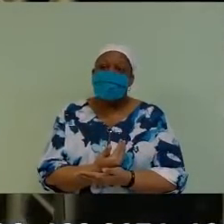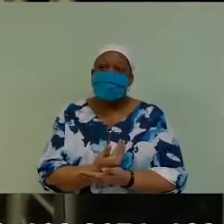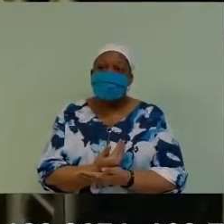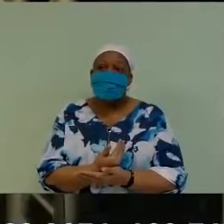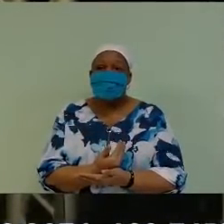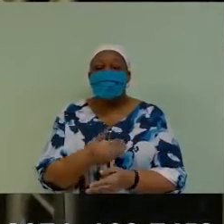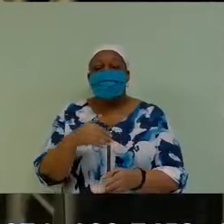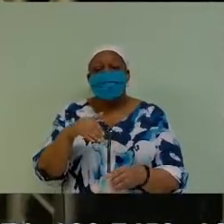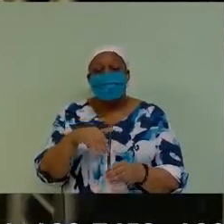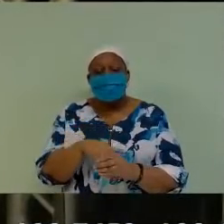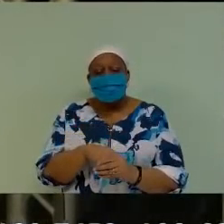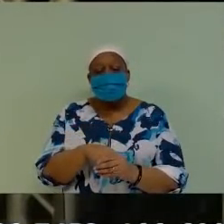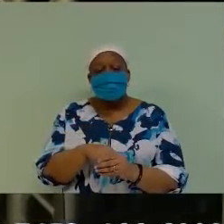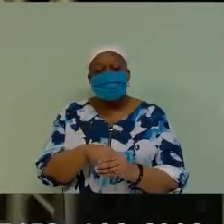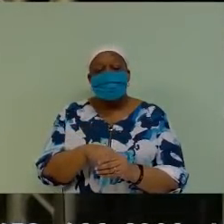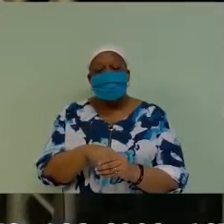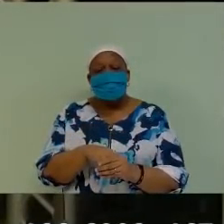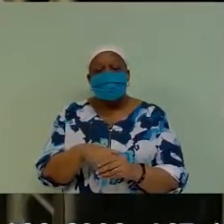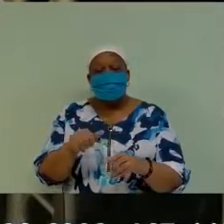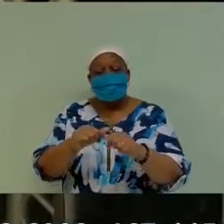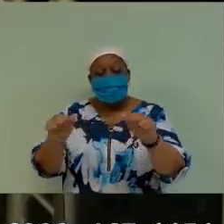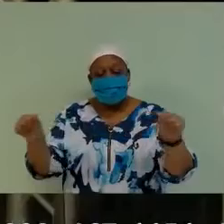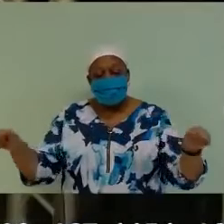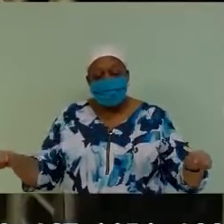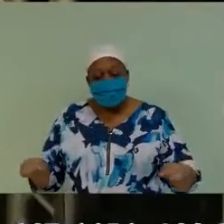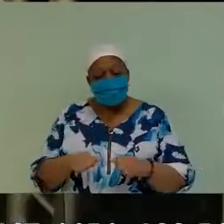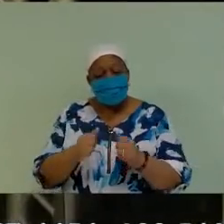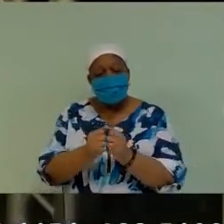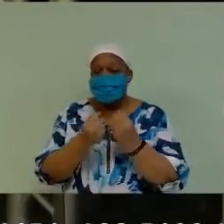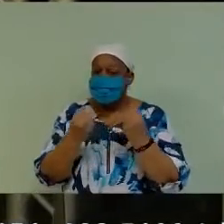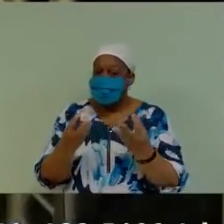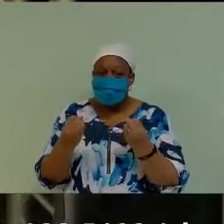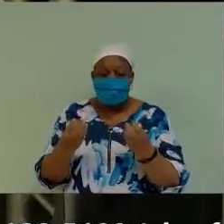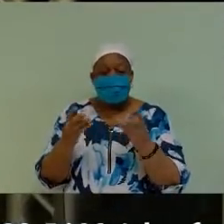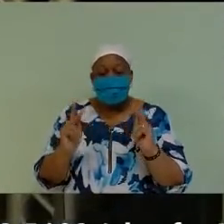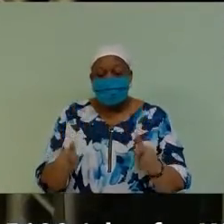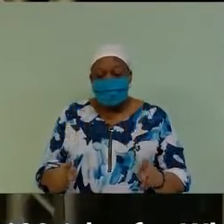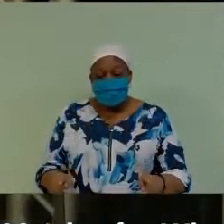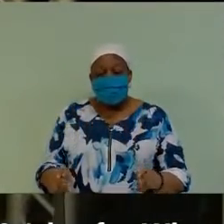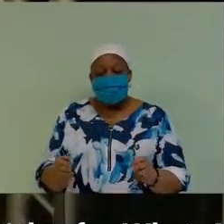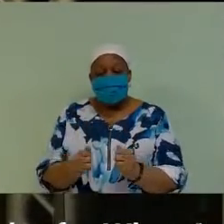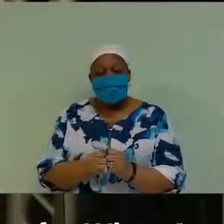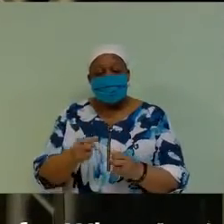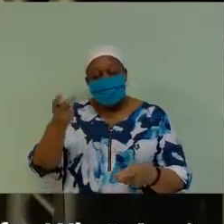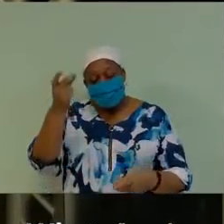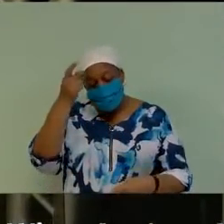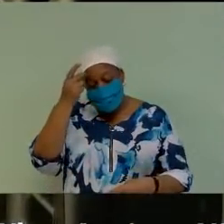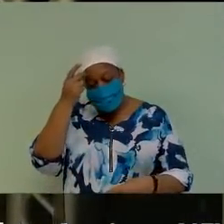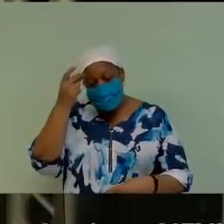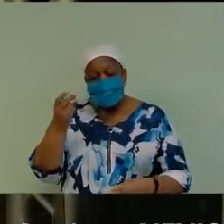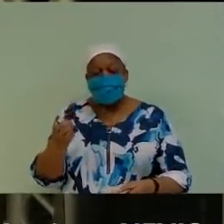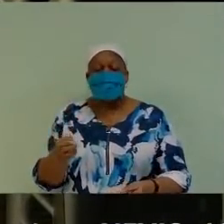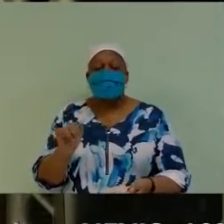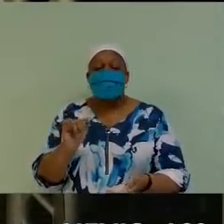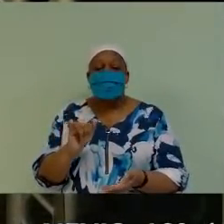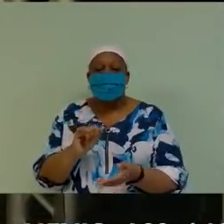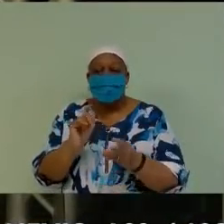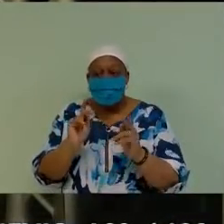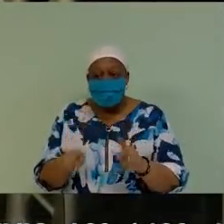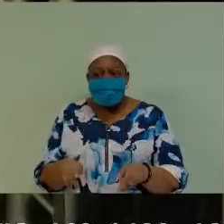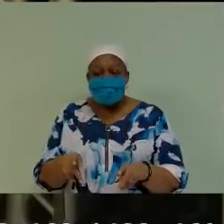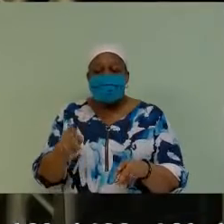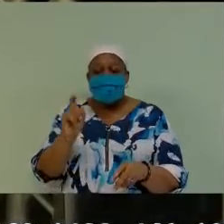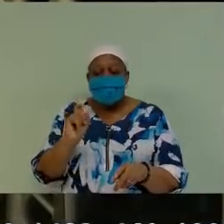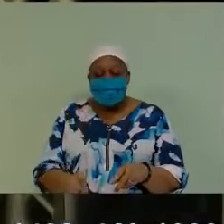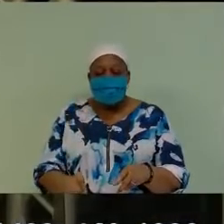In areas with widespread transmission, WHO advises medical masks for all